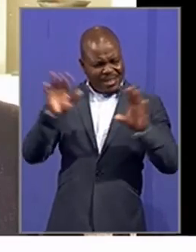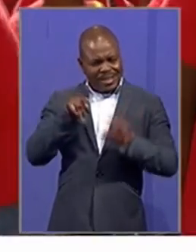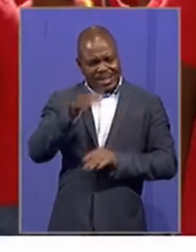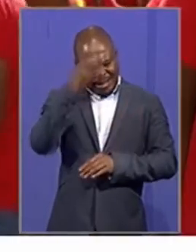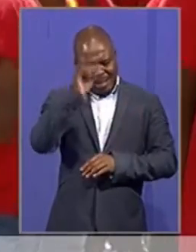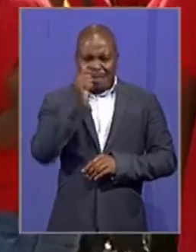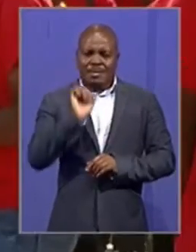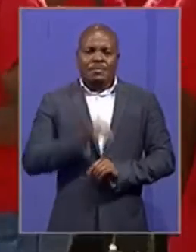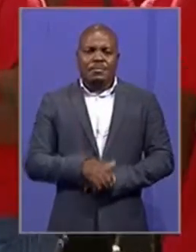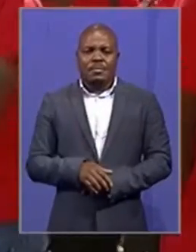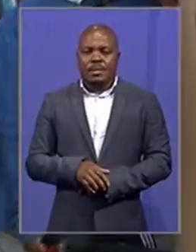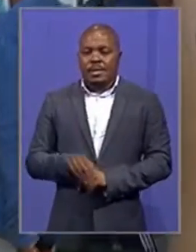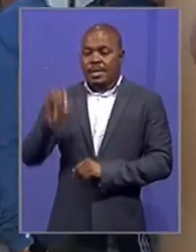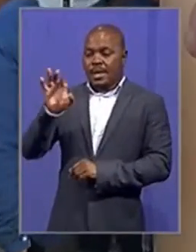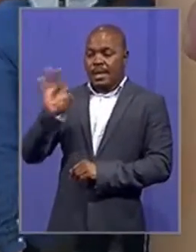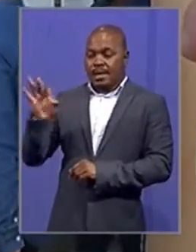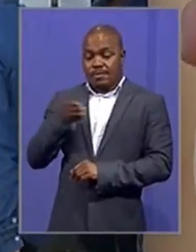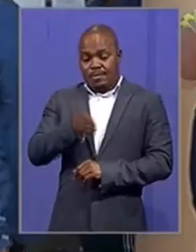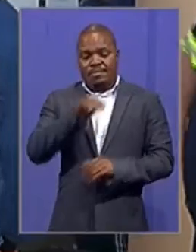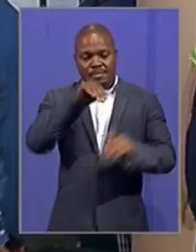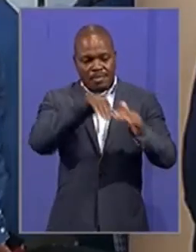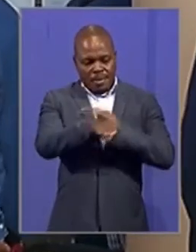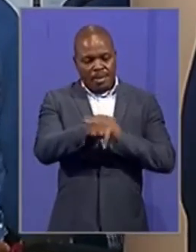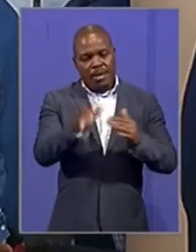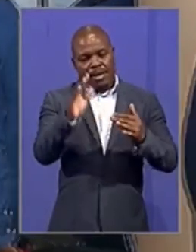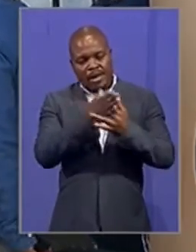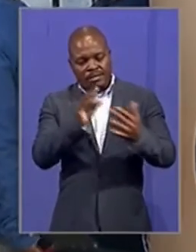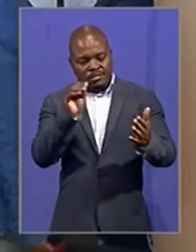state. EFF provinceng e se e butse diqoso tsa